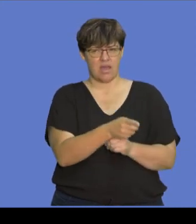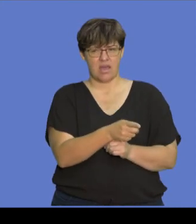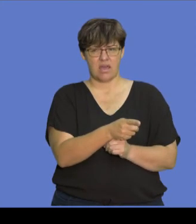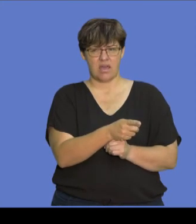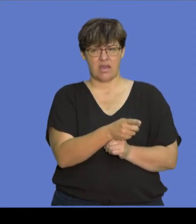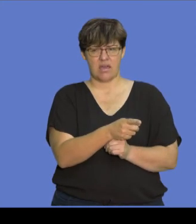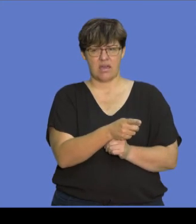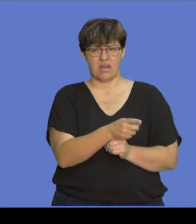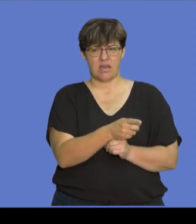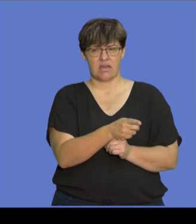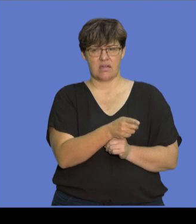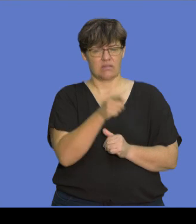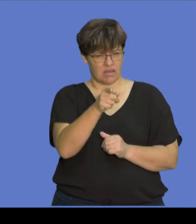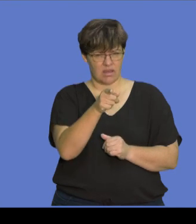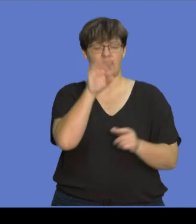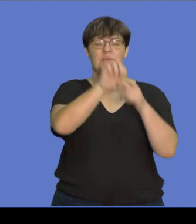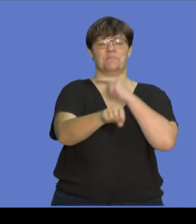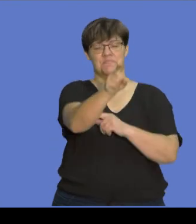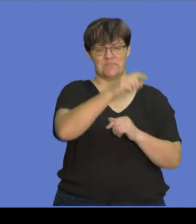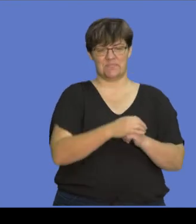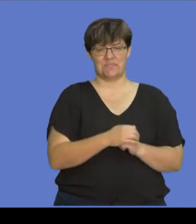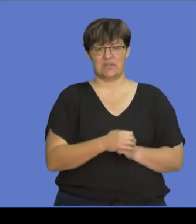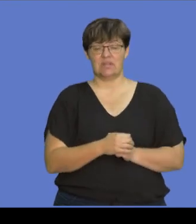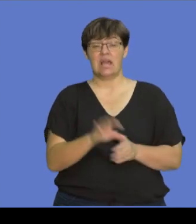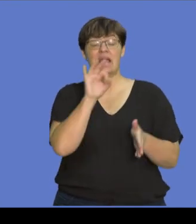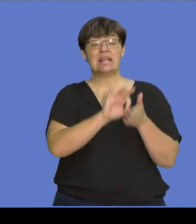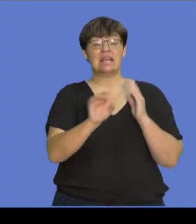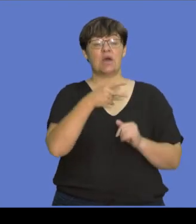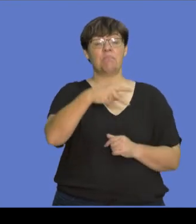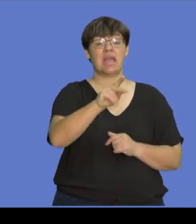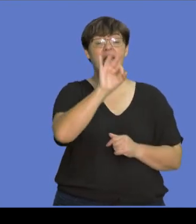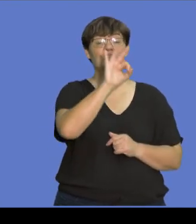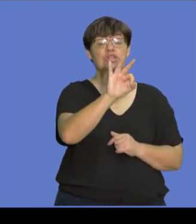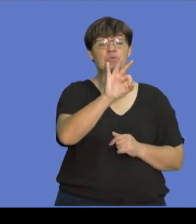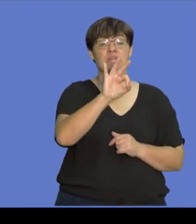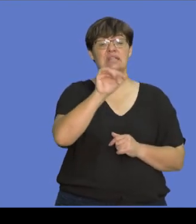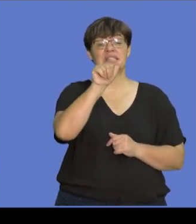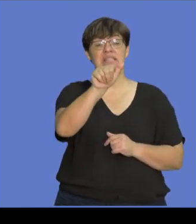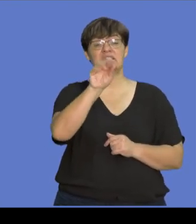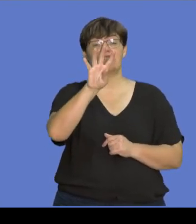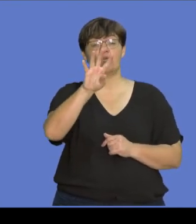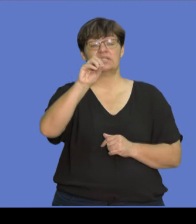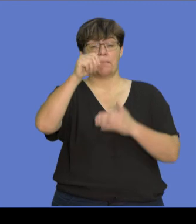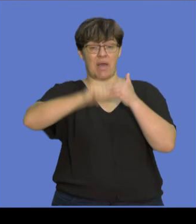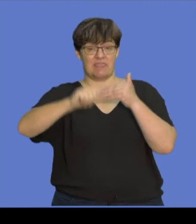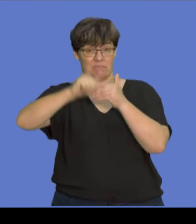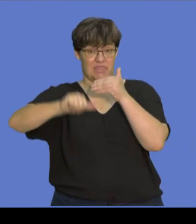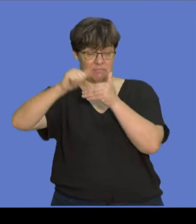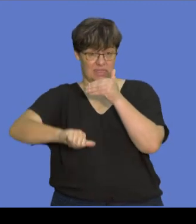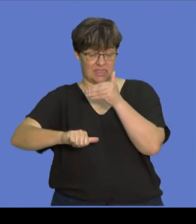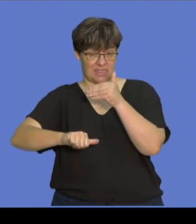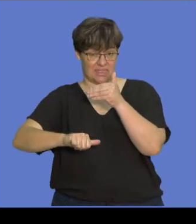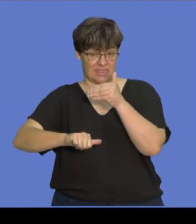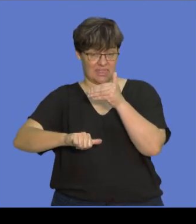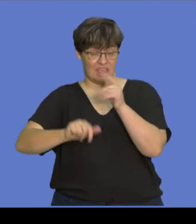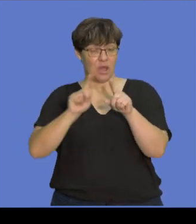right? I'm sure this one will help us. There we go. The cleaner was paid an amount of 3,640 per month, right? But